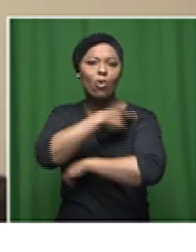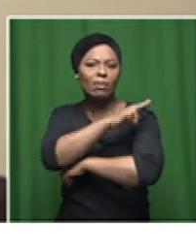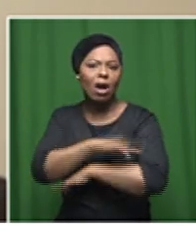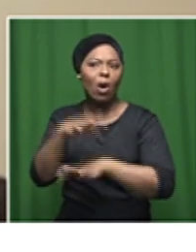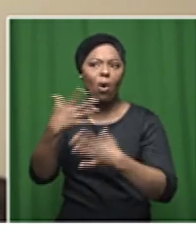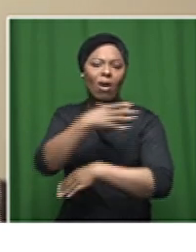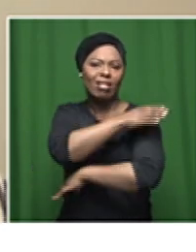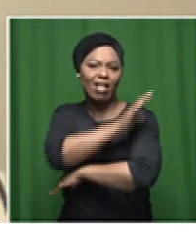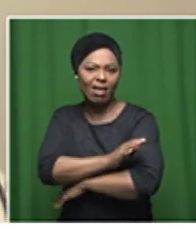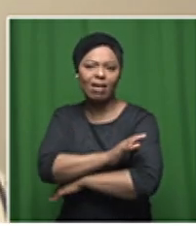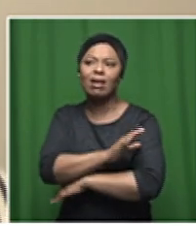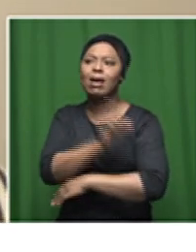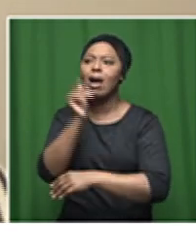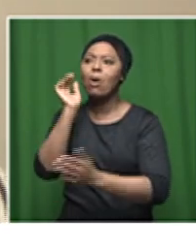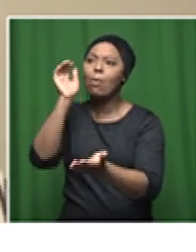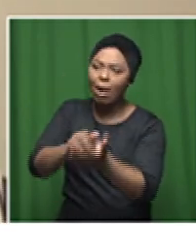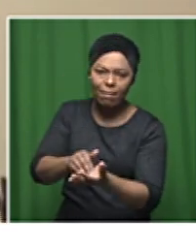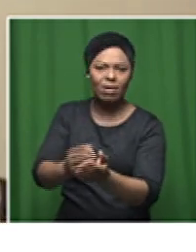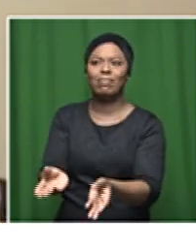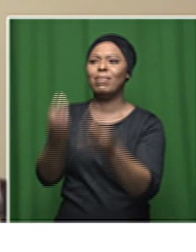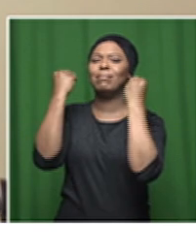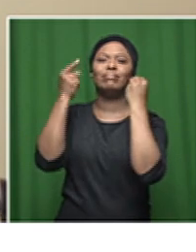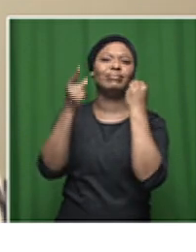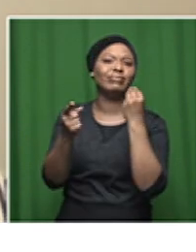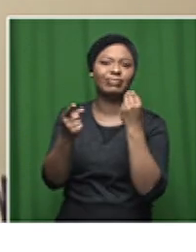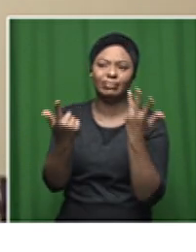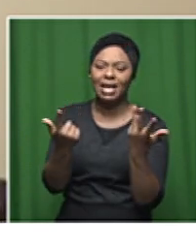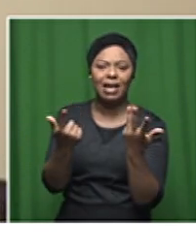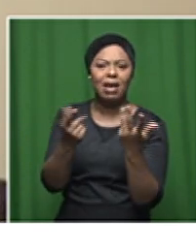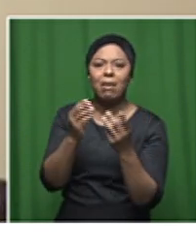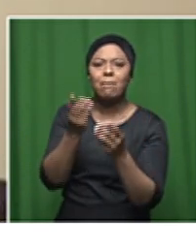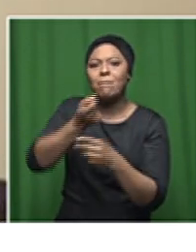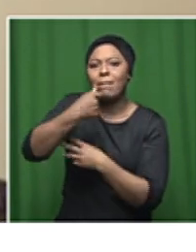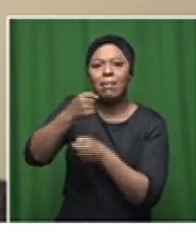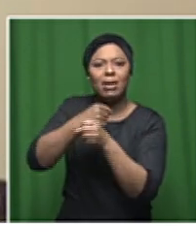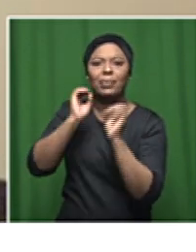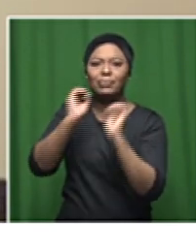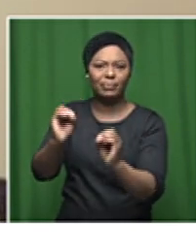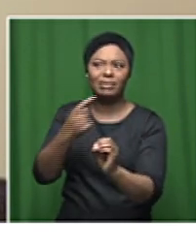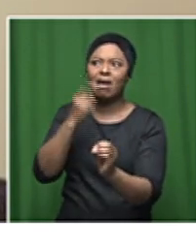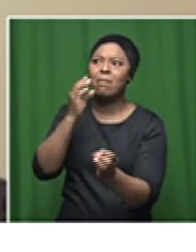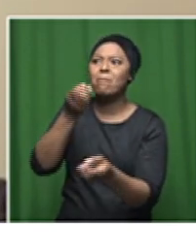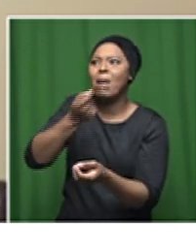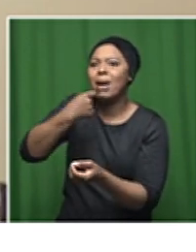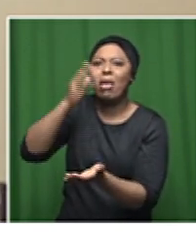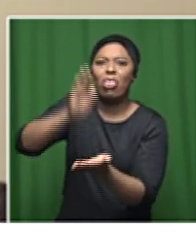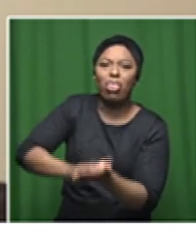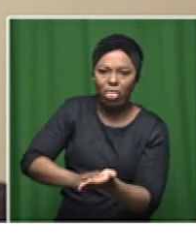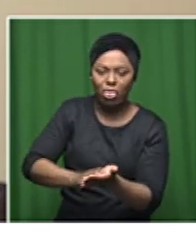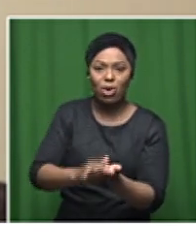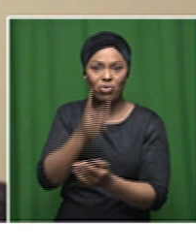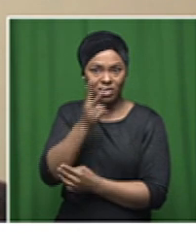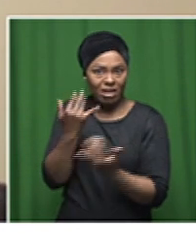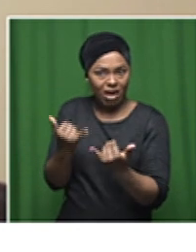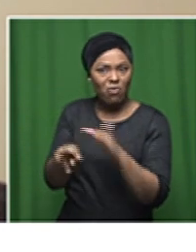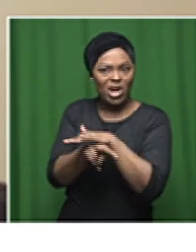get their medication. As we saw on the video, when patients are saying they're traveling from far to go to Gauteng